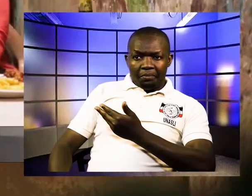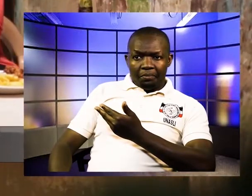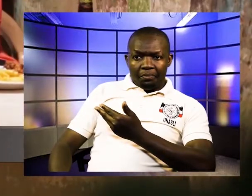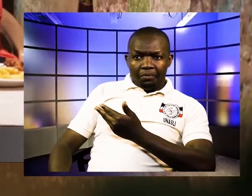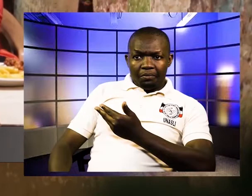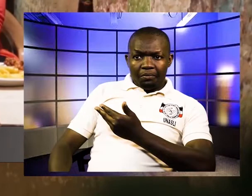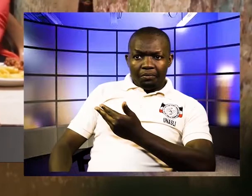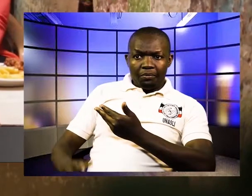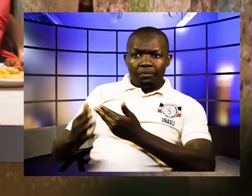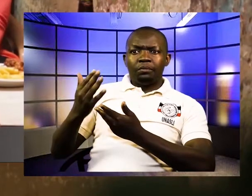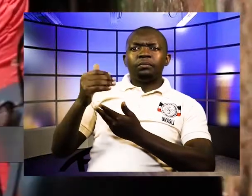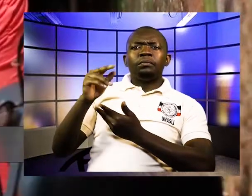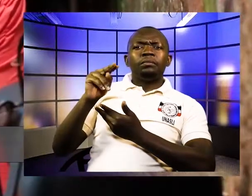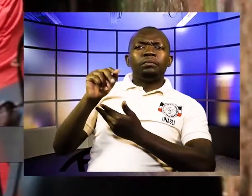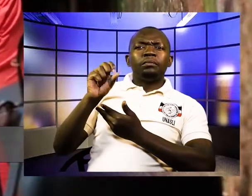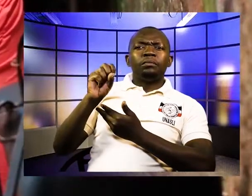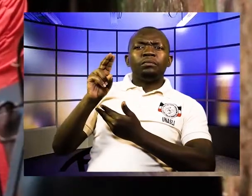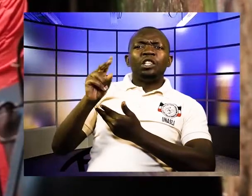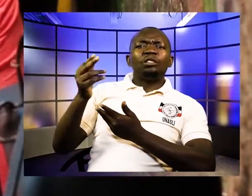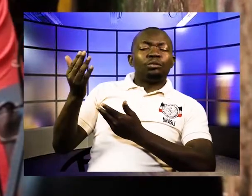Ndozo. So good.